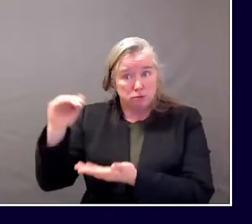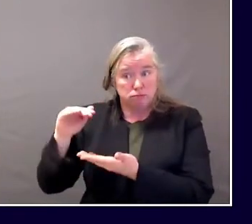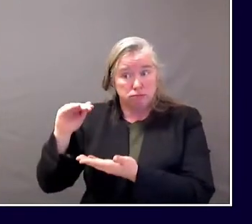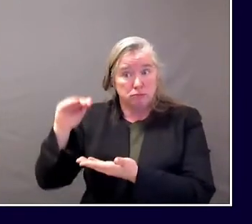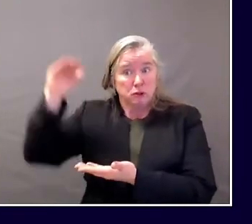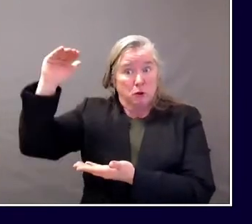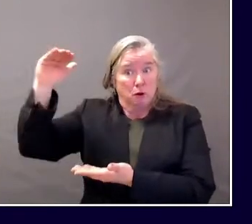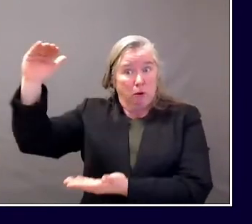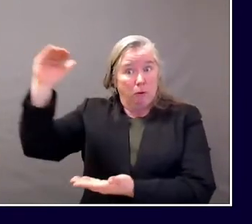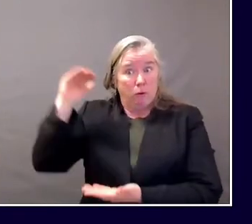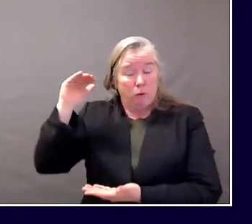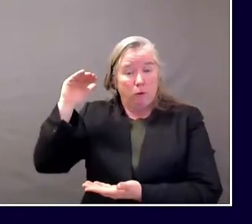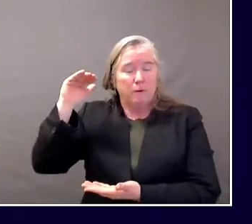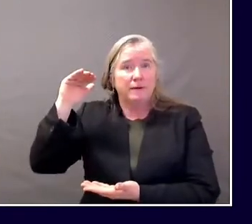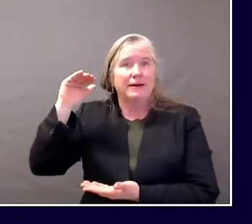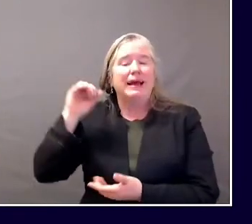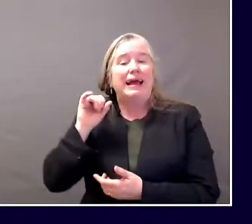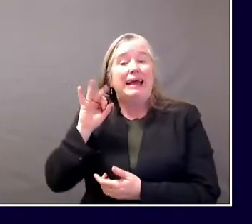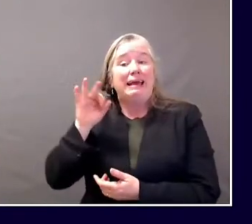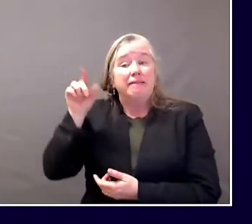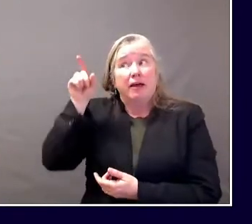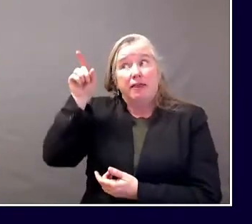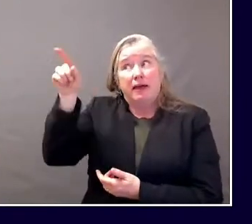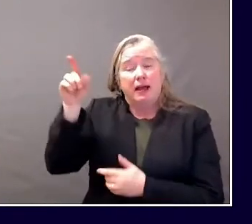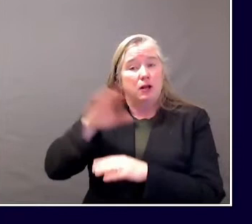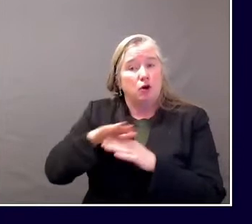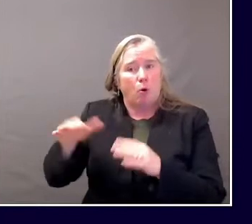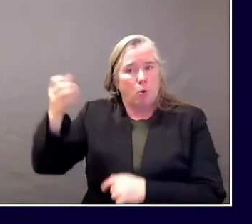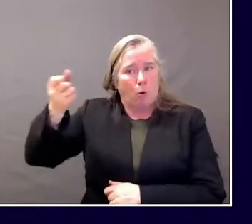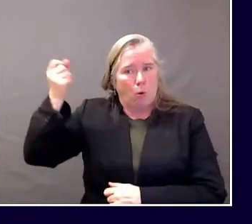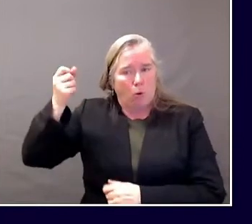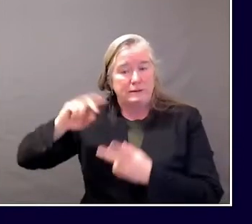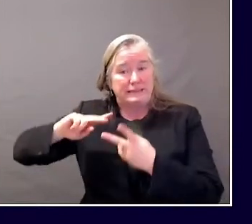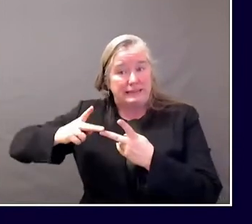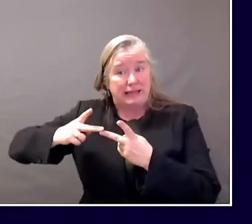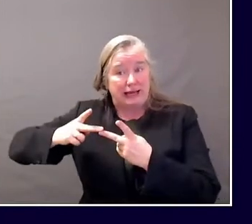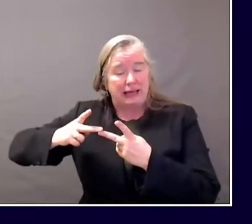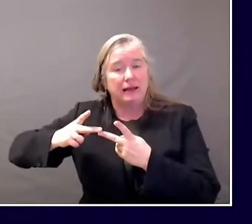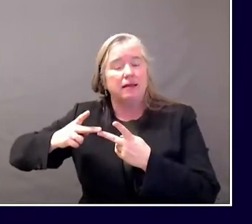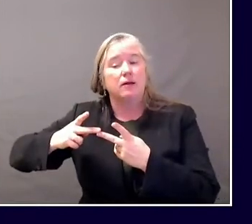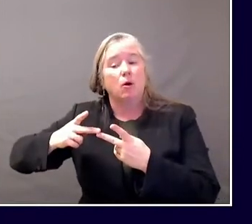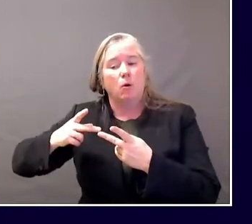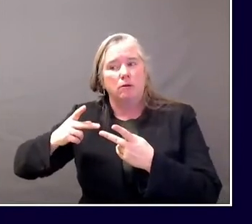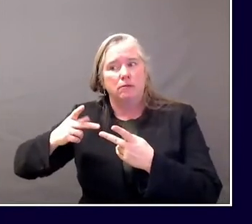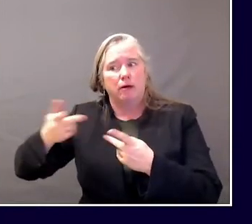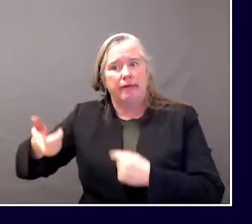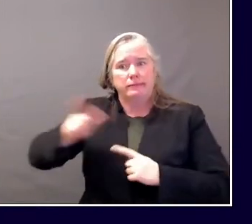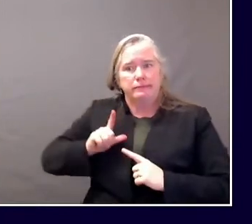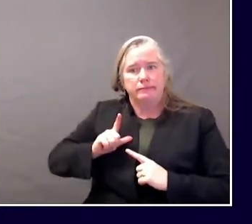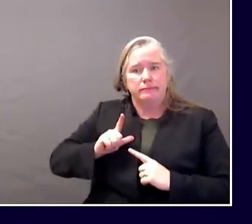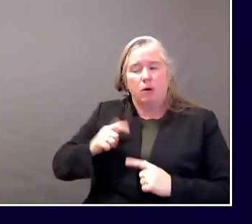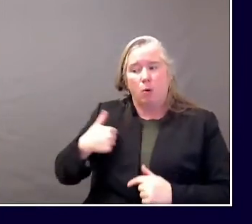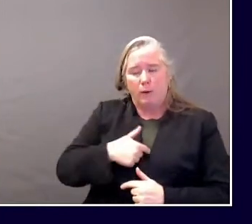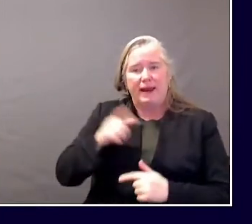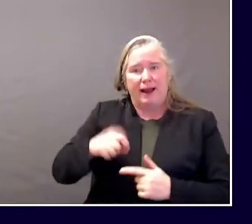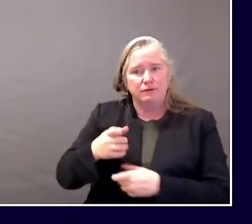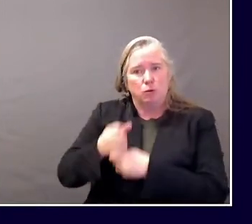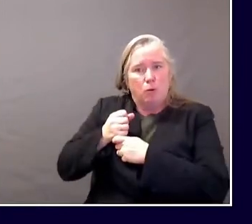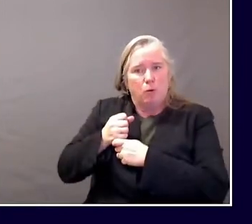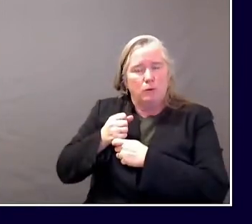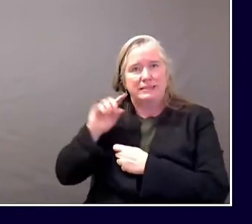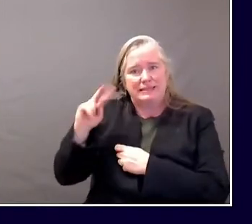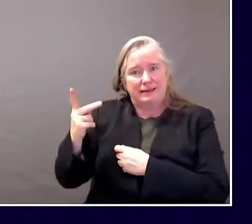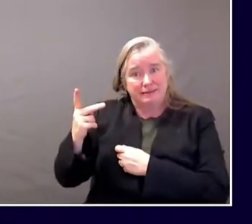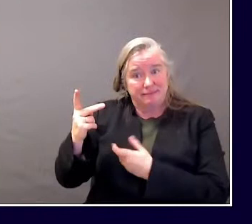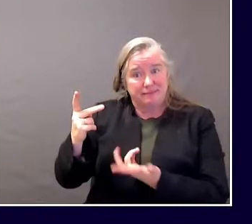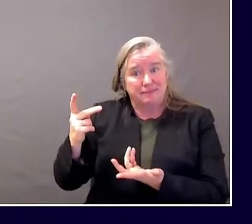the second doses are not held in reserve, then we have to come up with a way to make